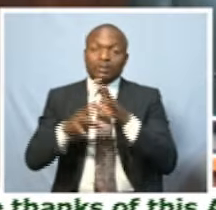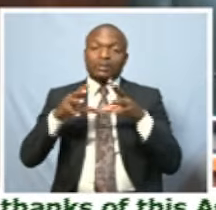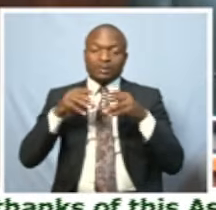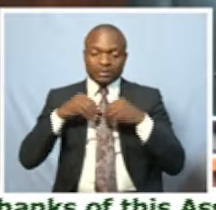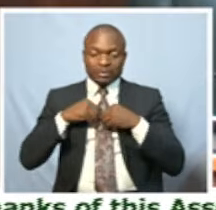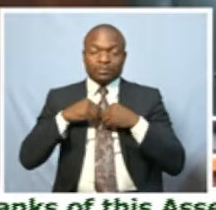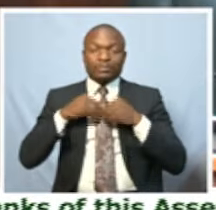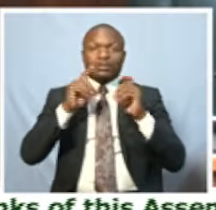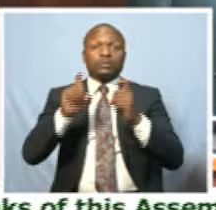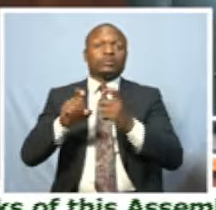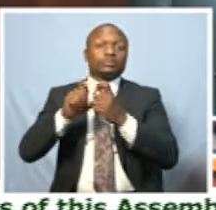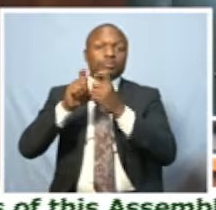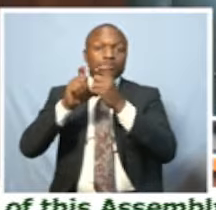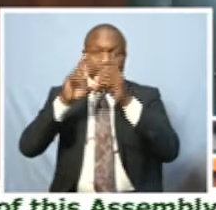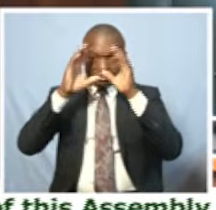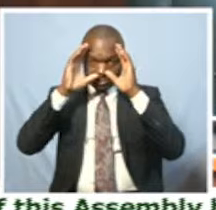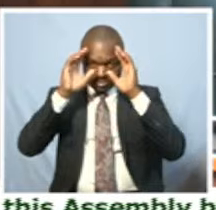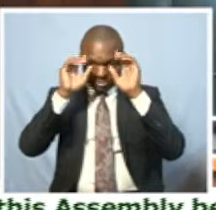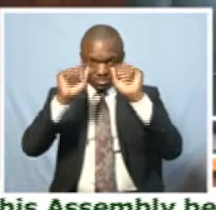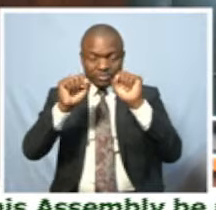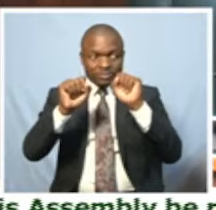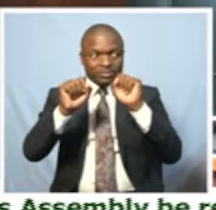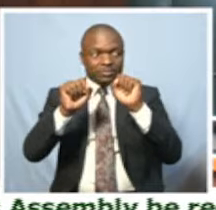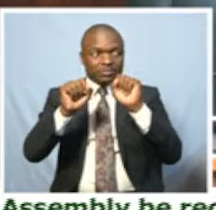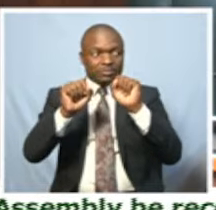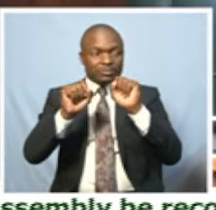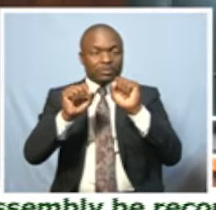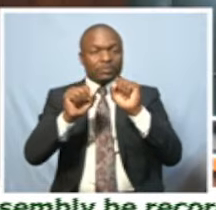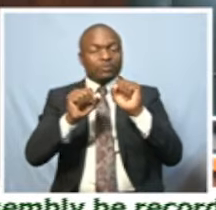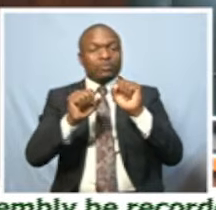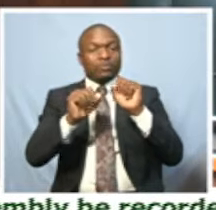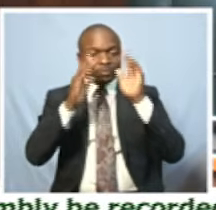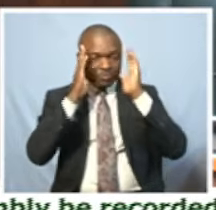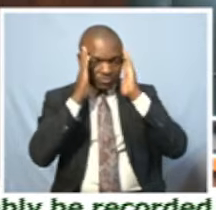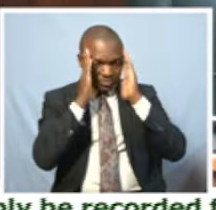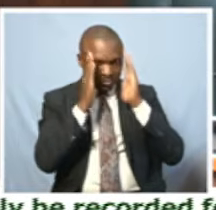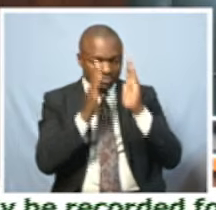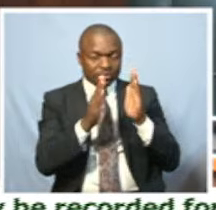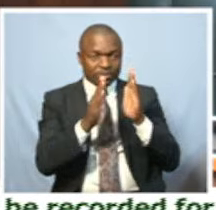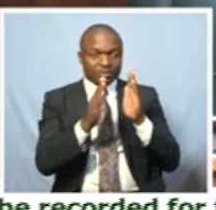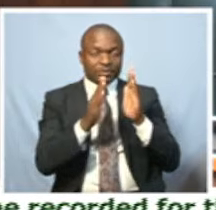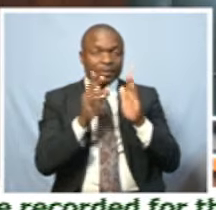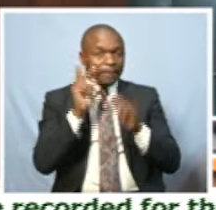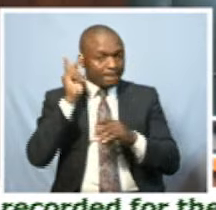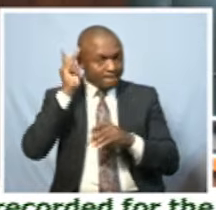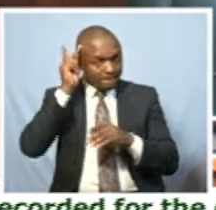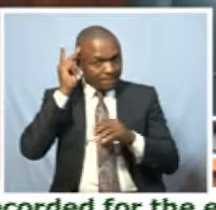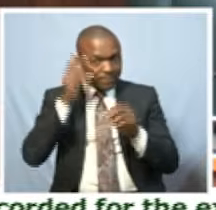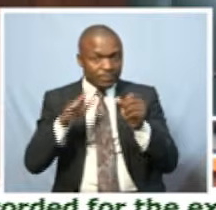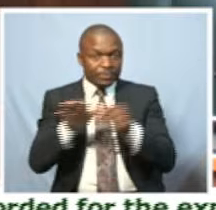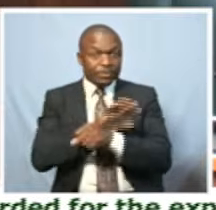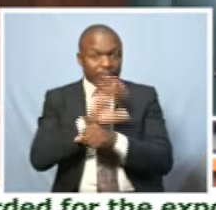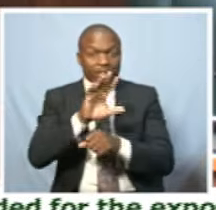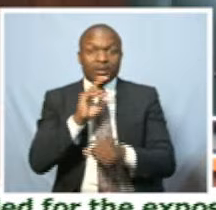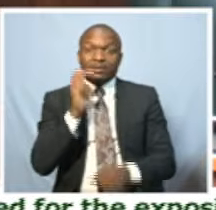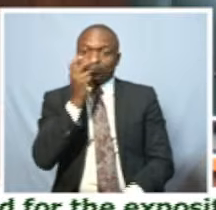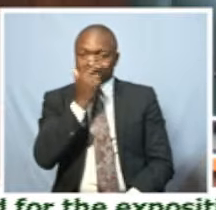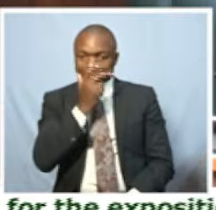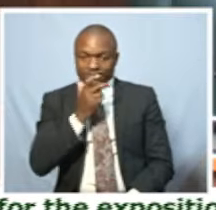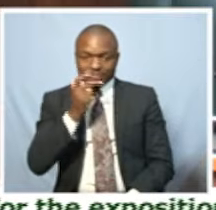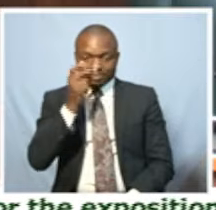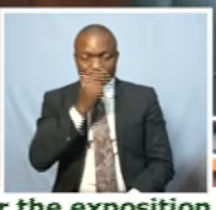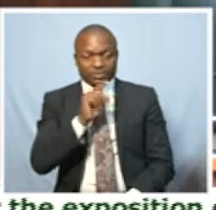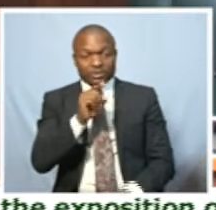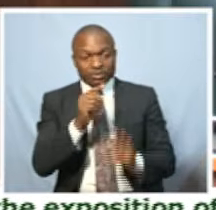acknowledging challenges, the President was forward-looking and purposefully in his speech.